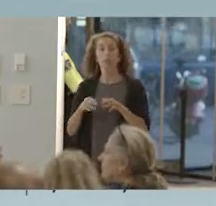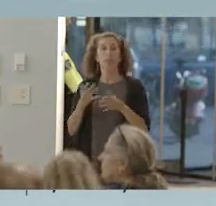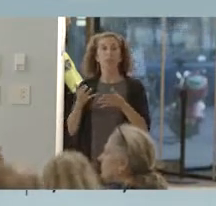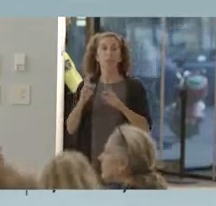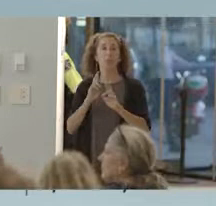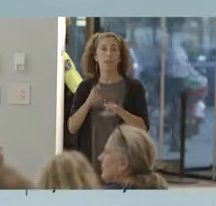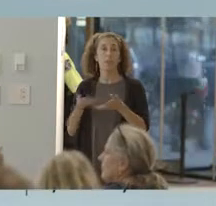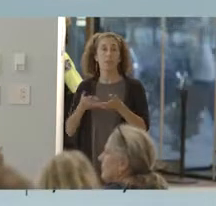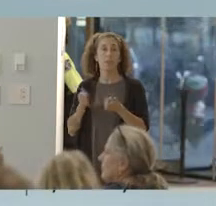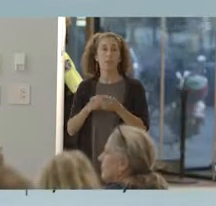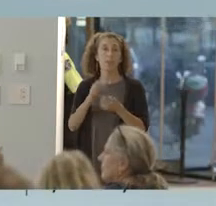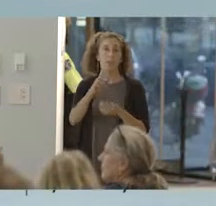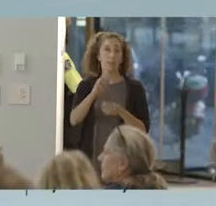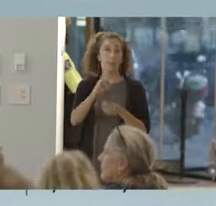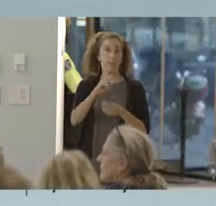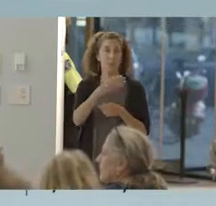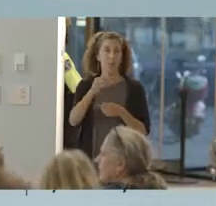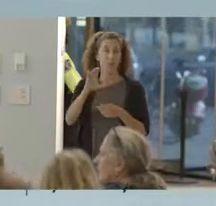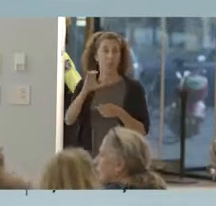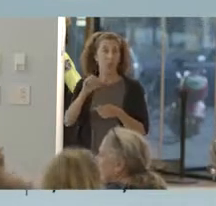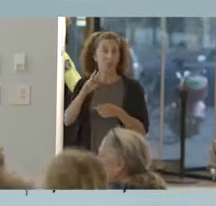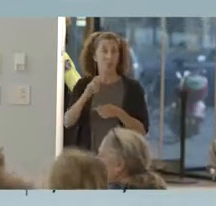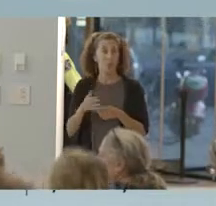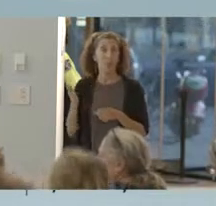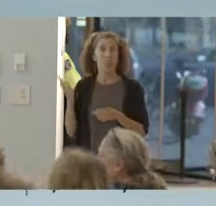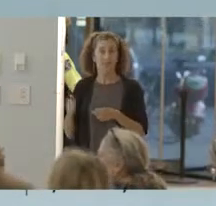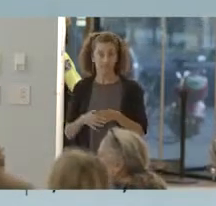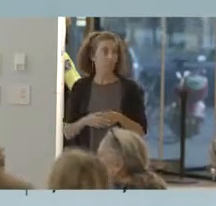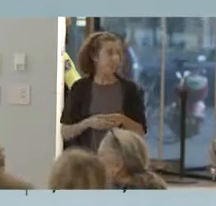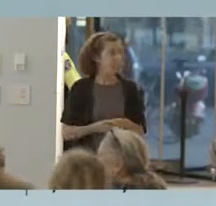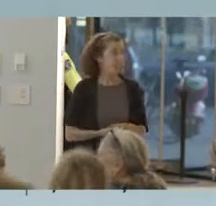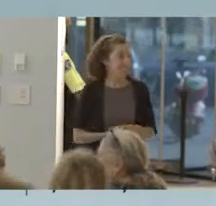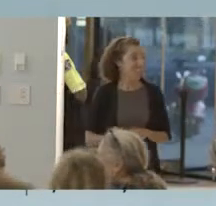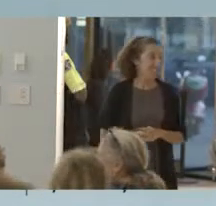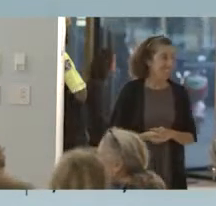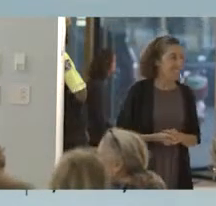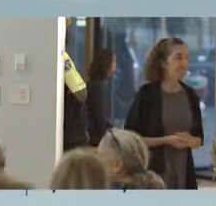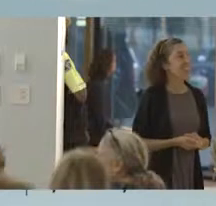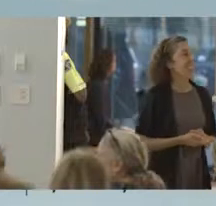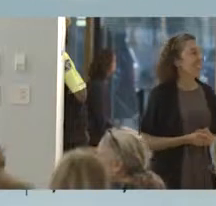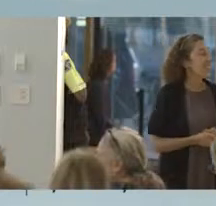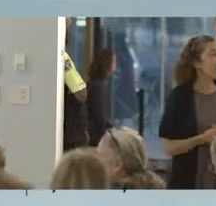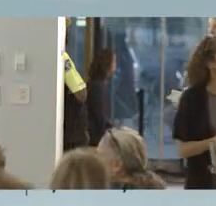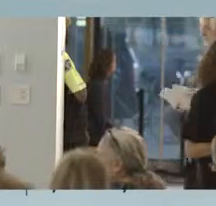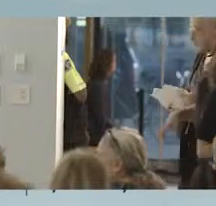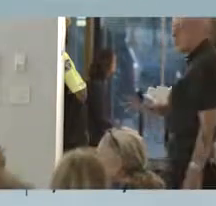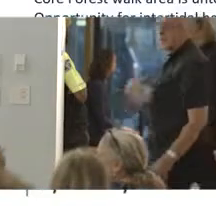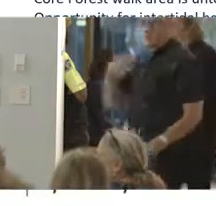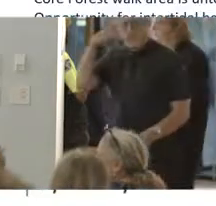because that's really what this is all about, this place. So I guess in the